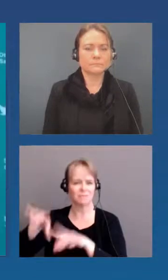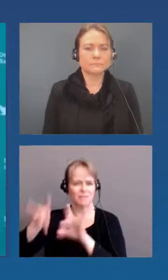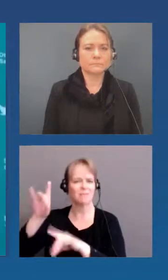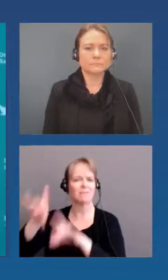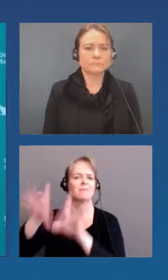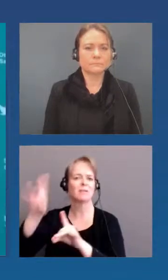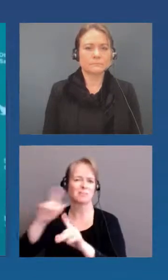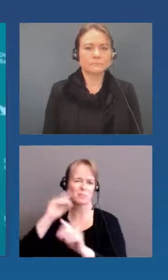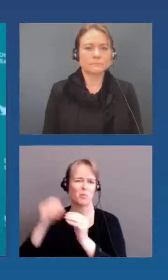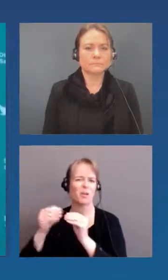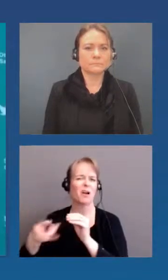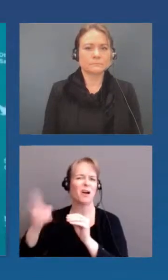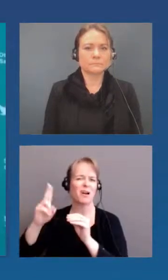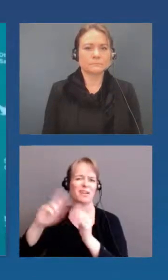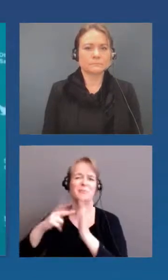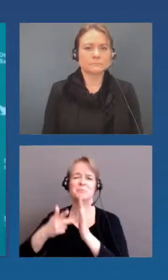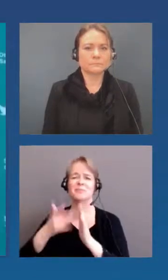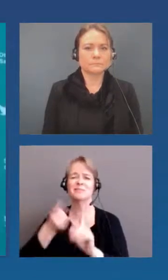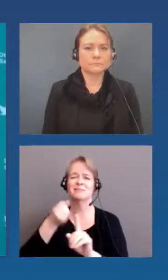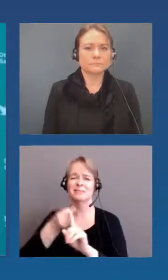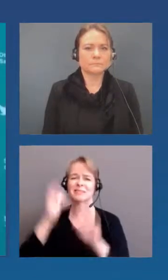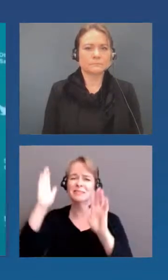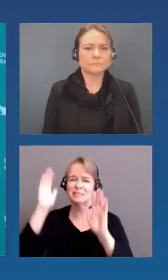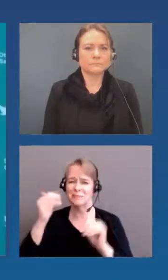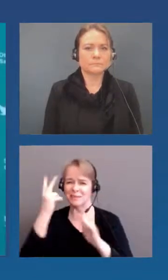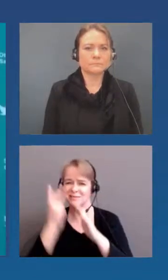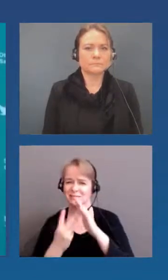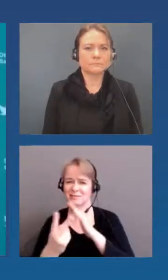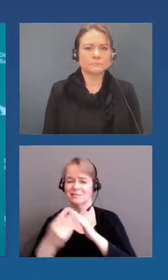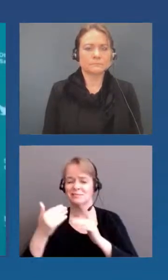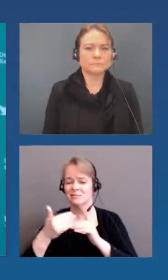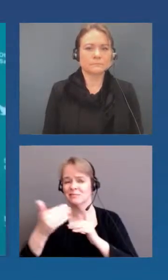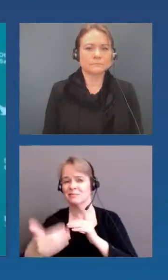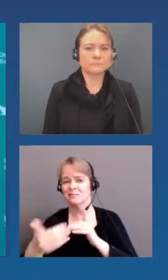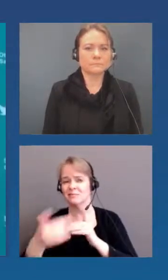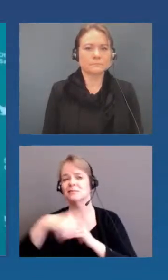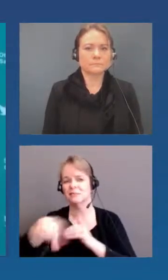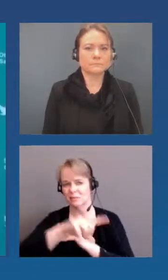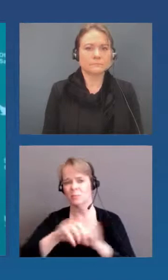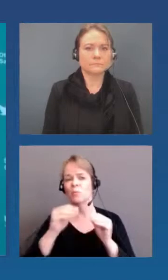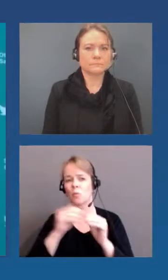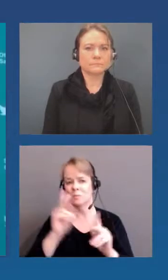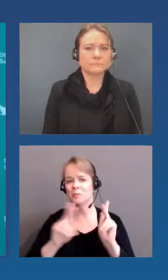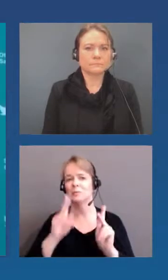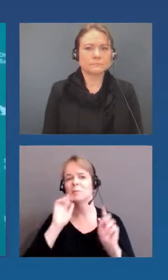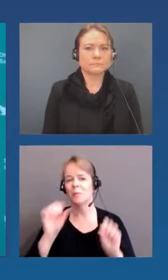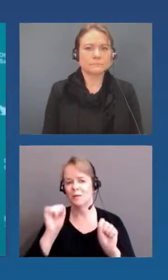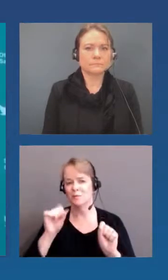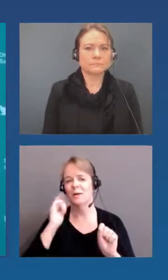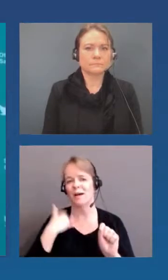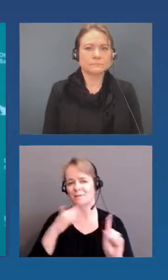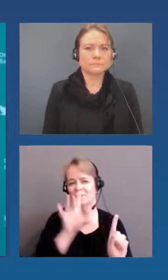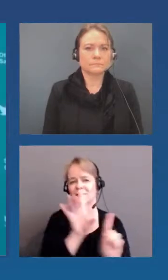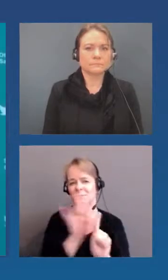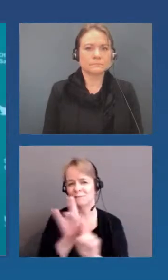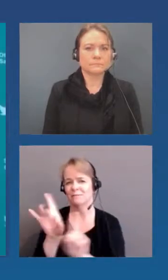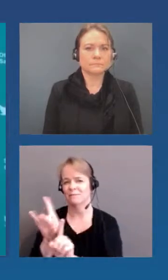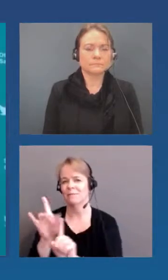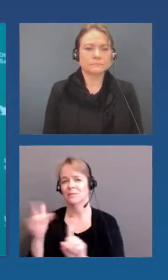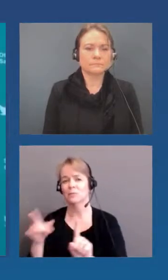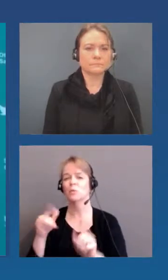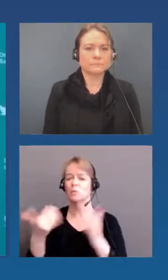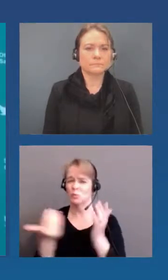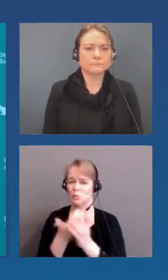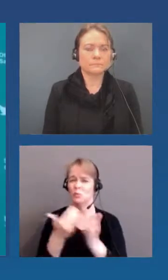suit. Hospitalizations are back up, and so is the percent of people testing positive. So we're seeing new outbreaks